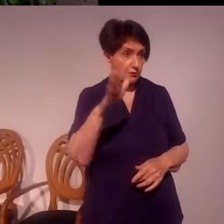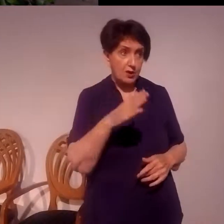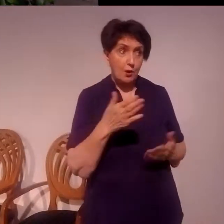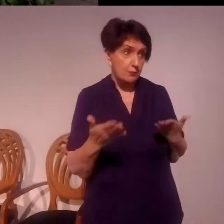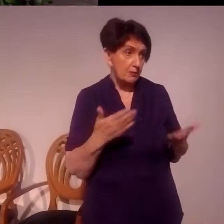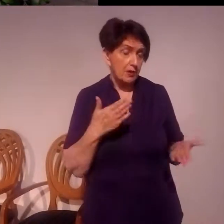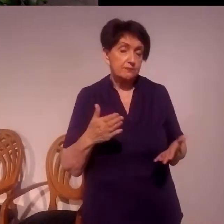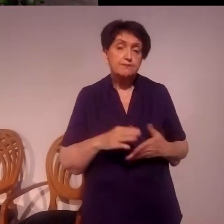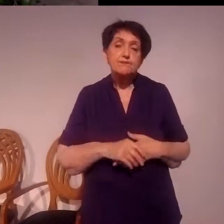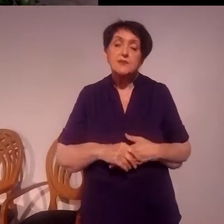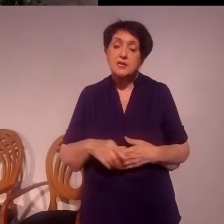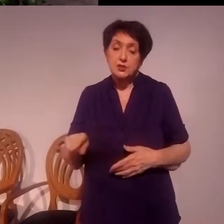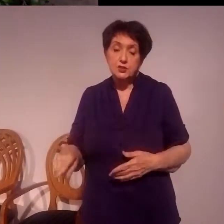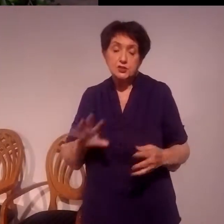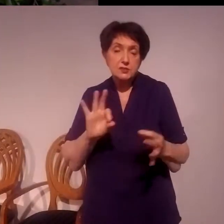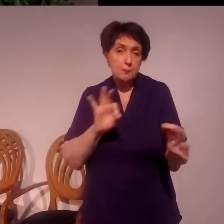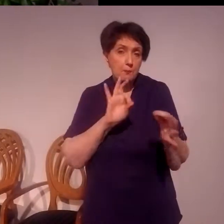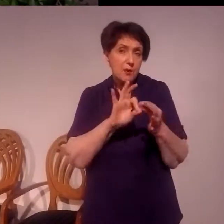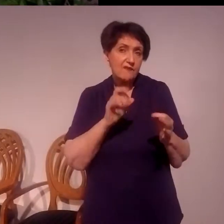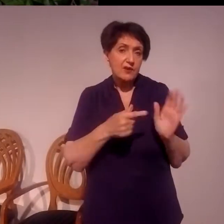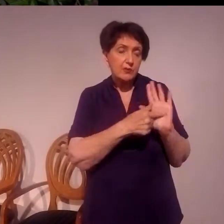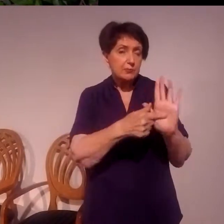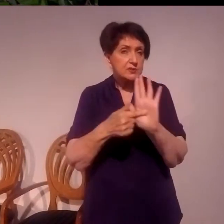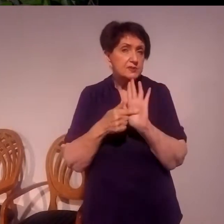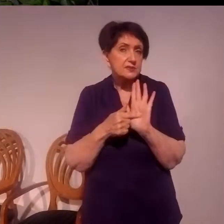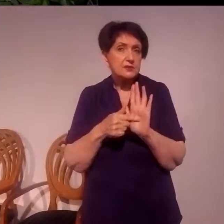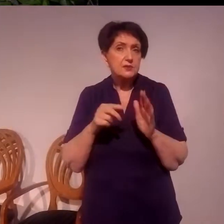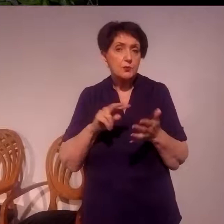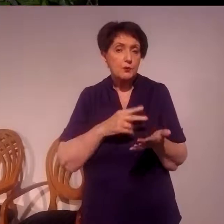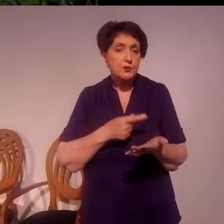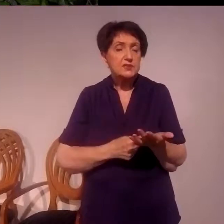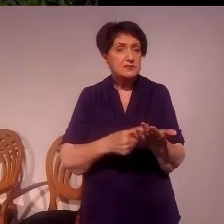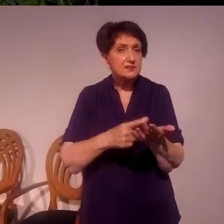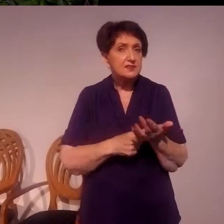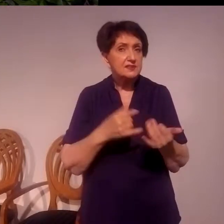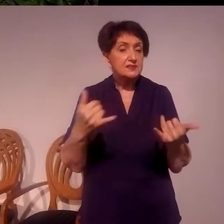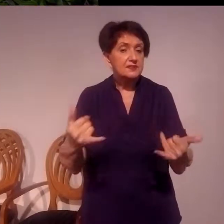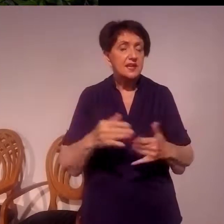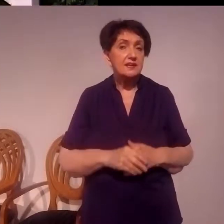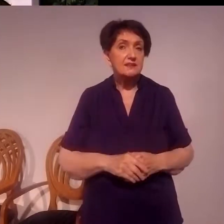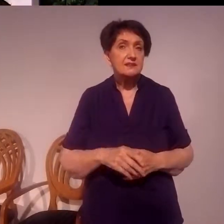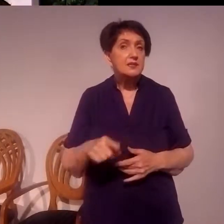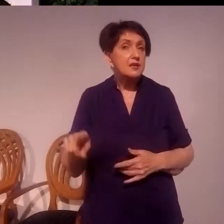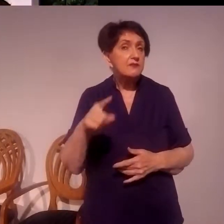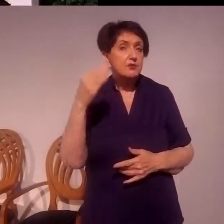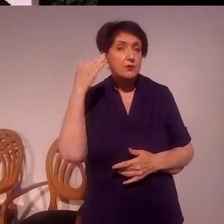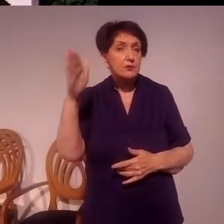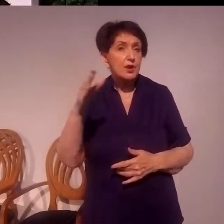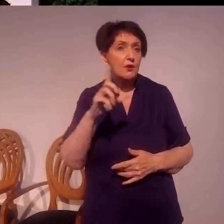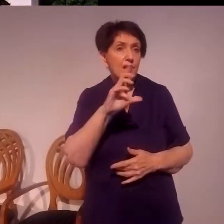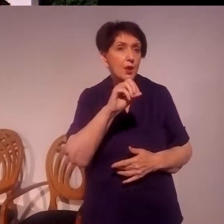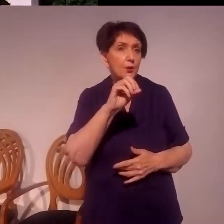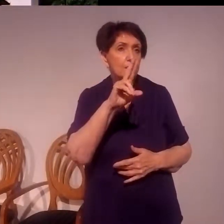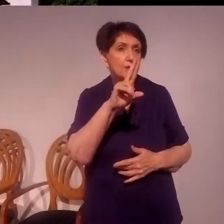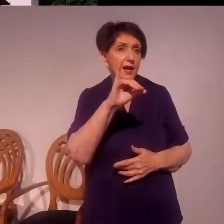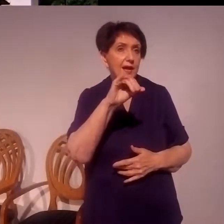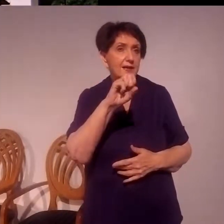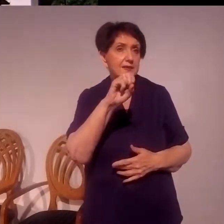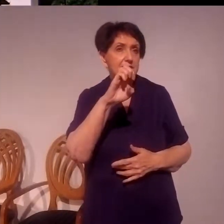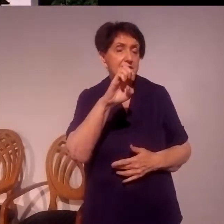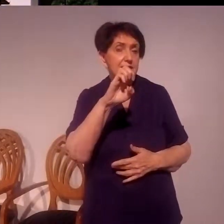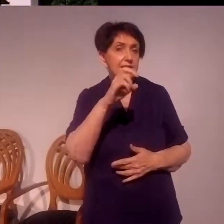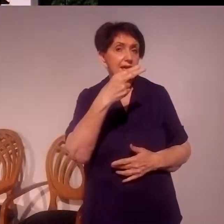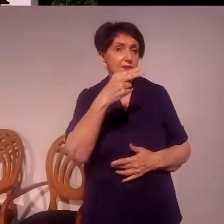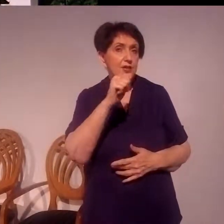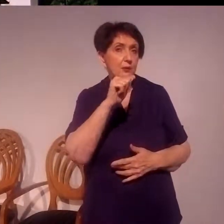perfect. She's a great representation of what we're talking about today. And if you don't know, Louise Hay passed away on